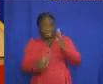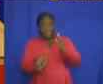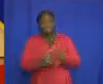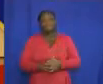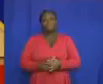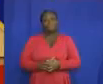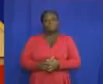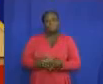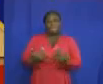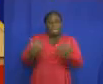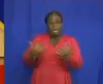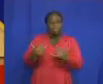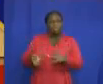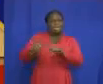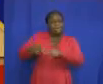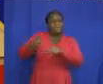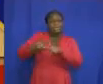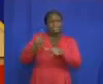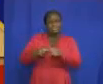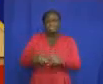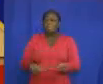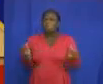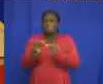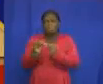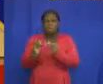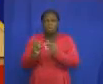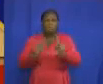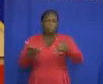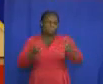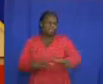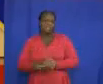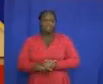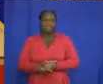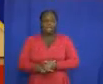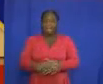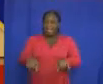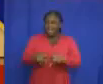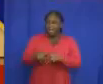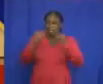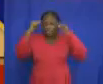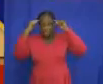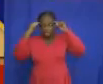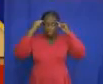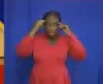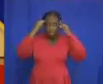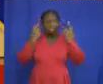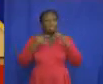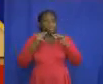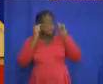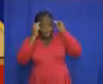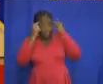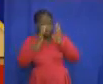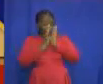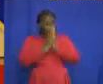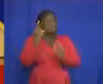of rising infections and huge death tolls. Whilst our thoughts and prayers are with these countries,